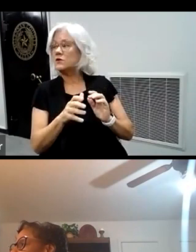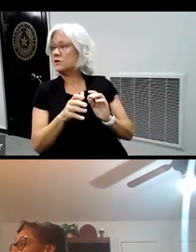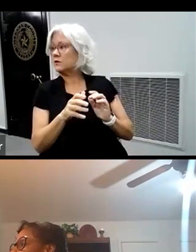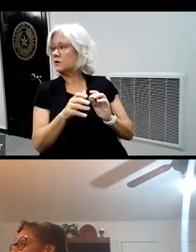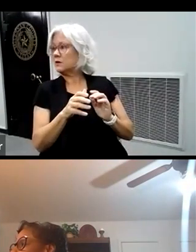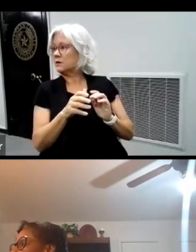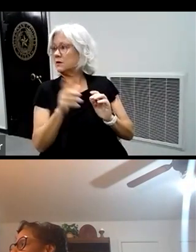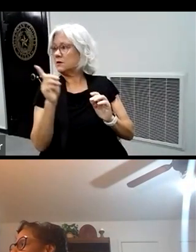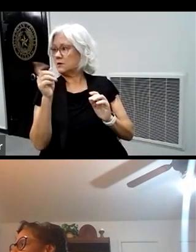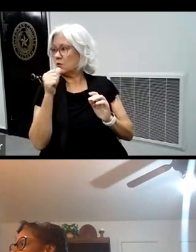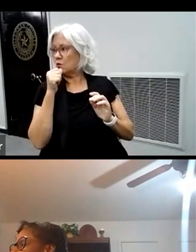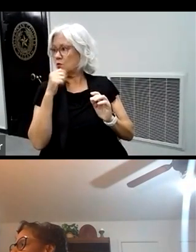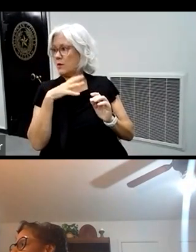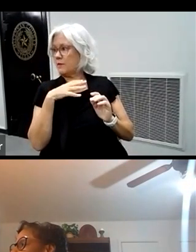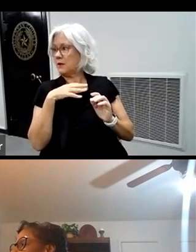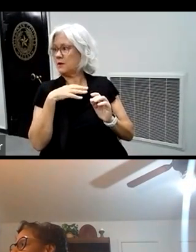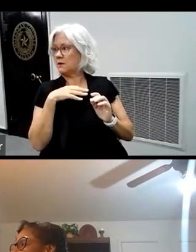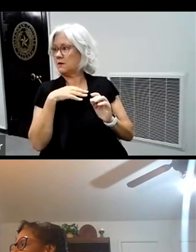Yes.